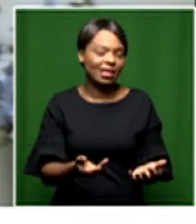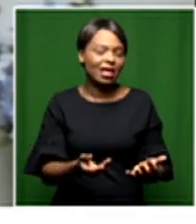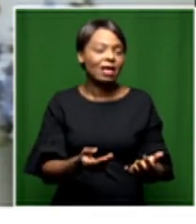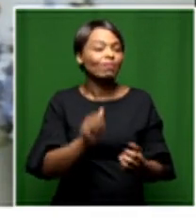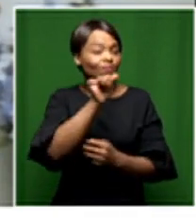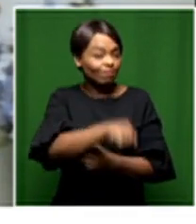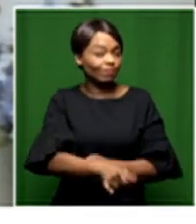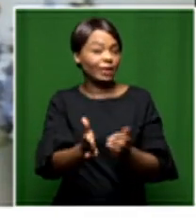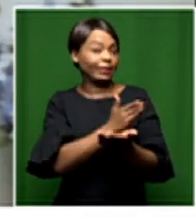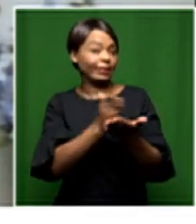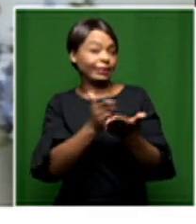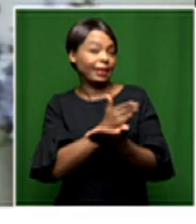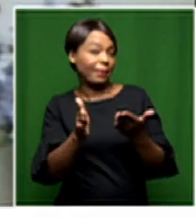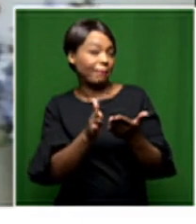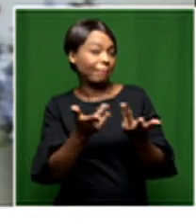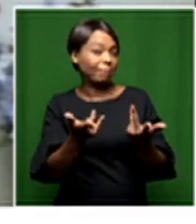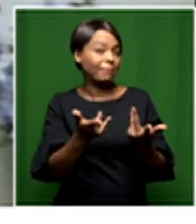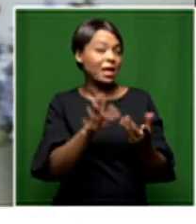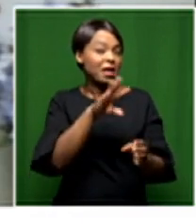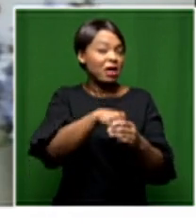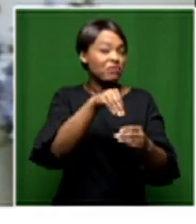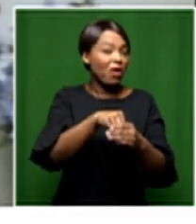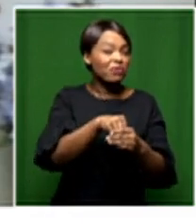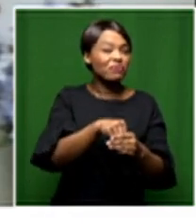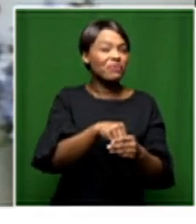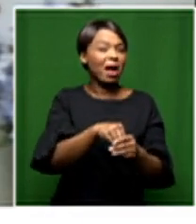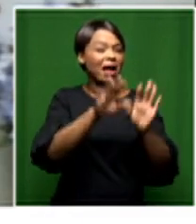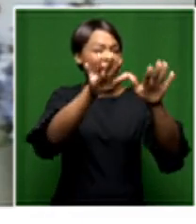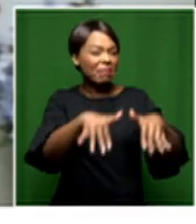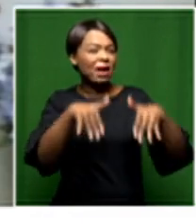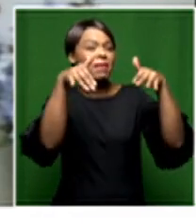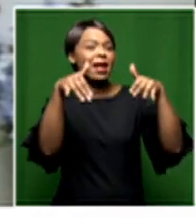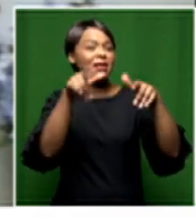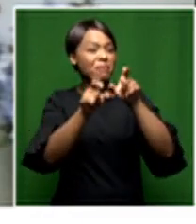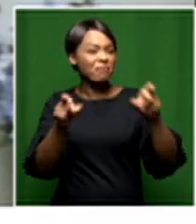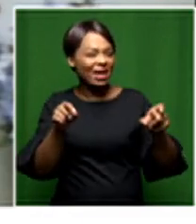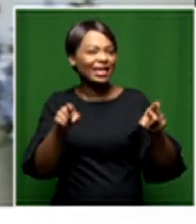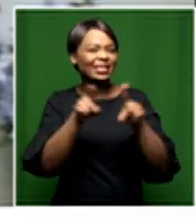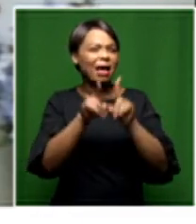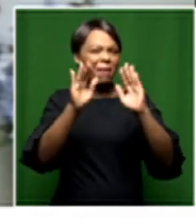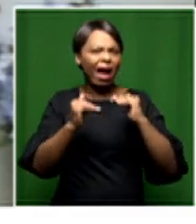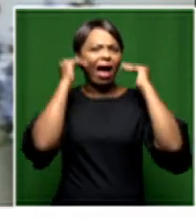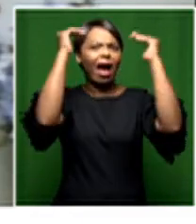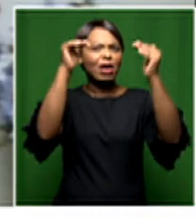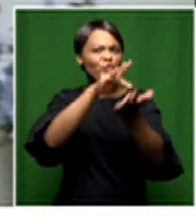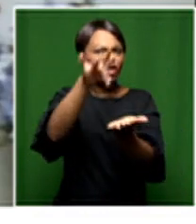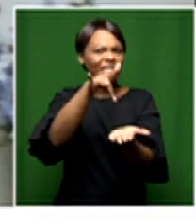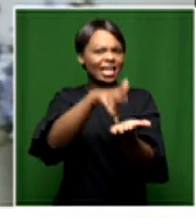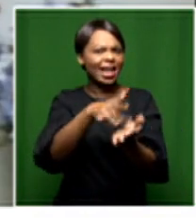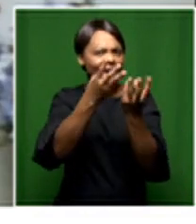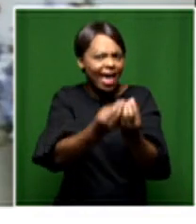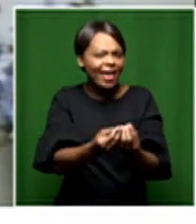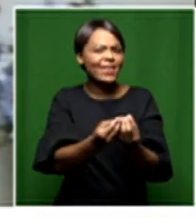of these people, there are cabinet people involved, other people in high positions involved, if by the end of next month, and